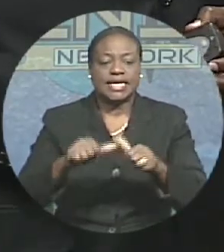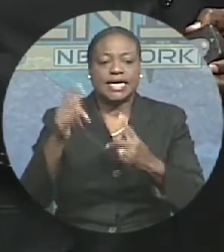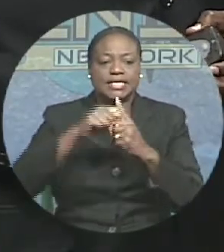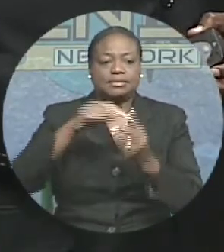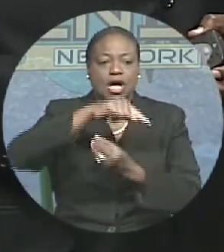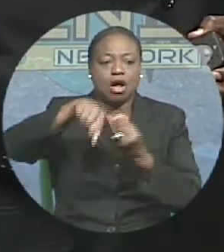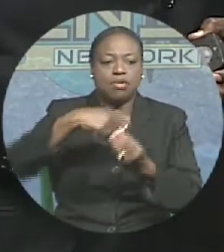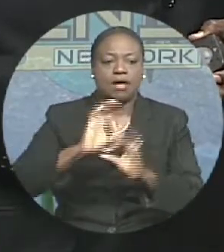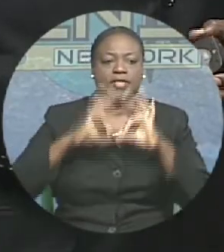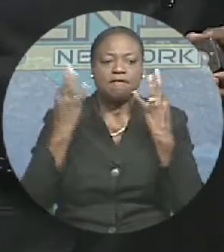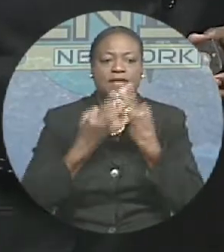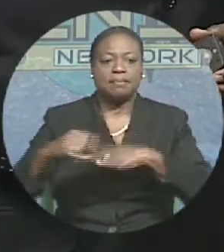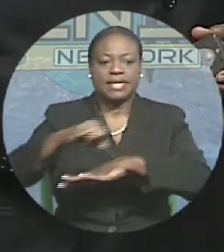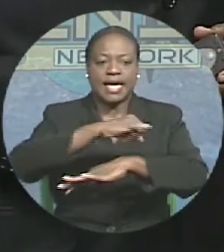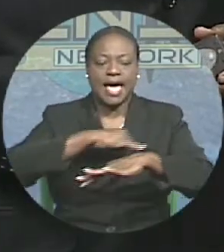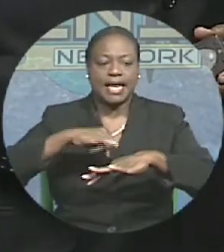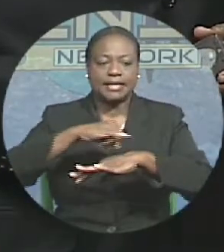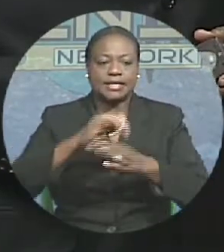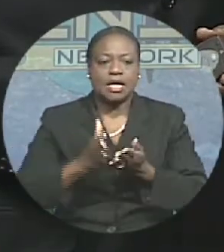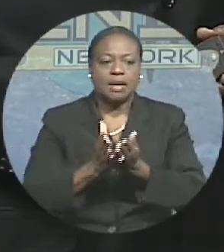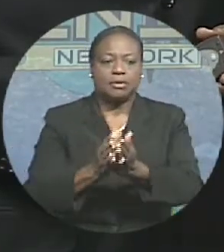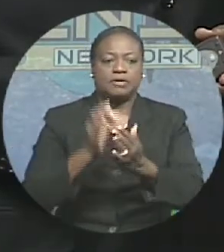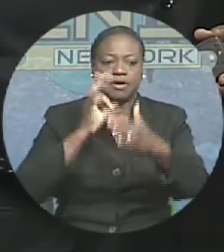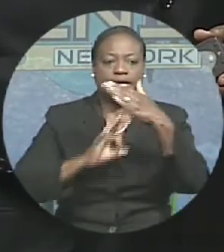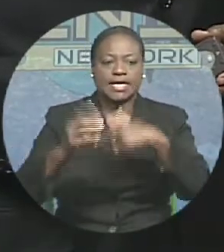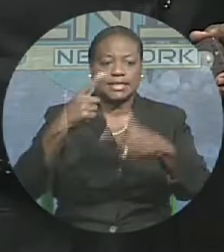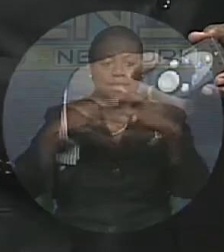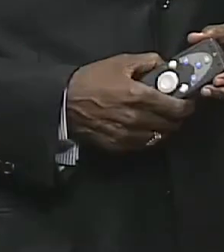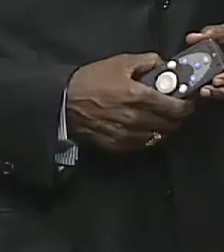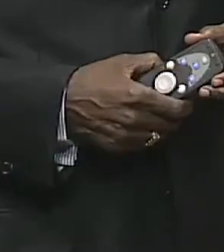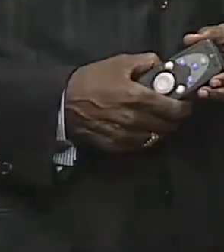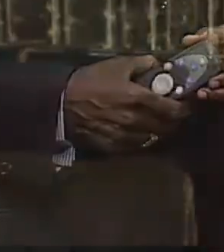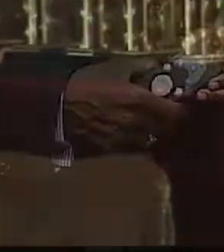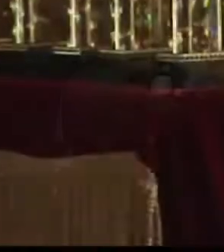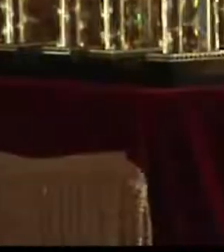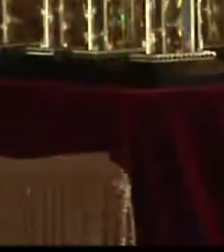Temperatures around the Family Violence travel and boating forecast is still to come.